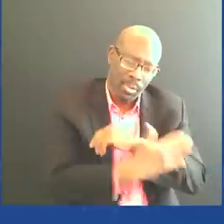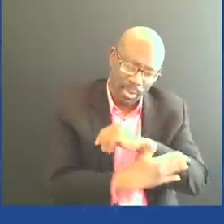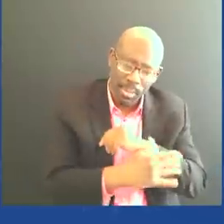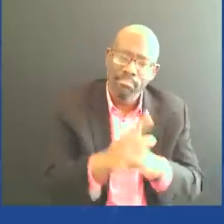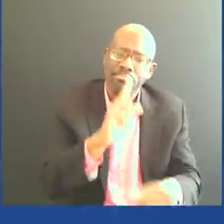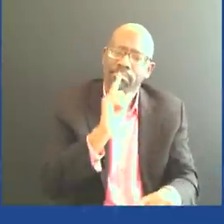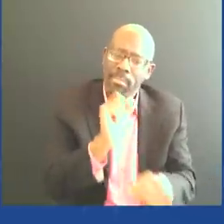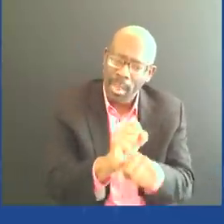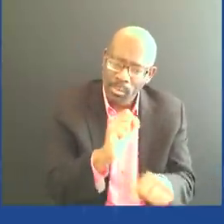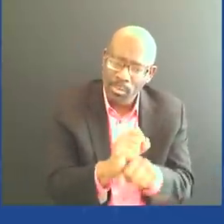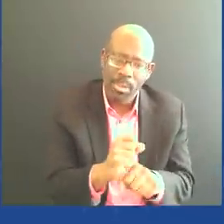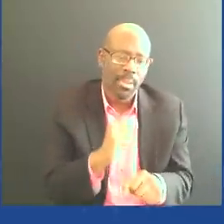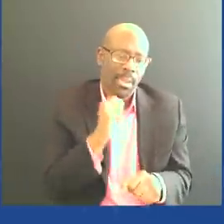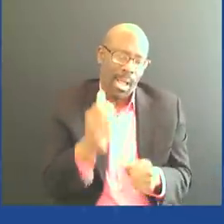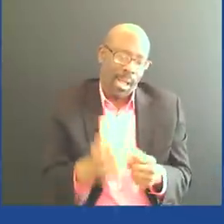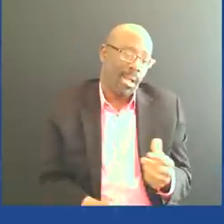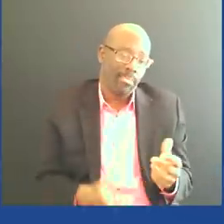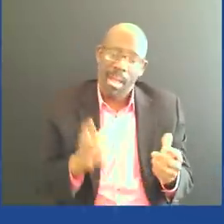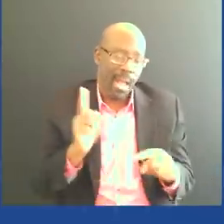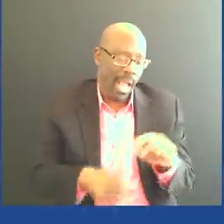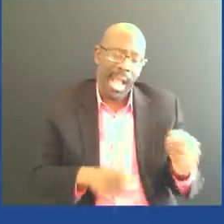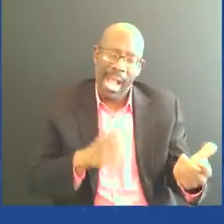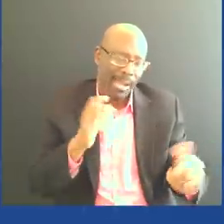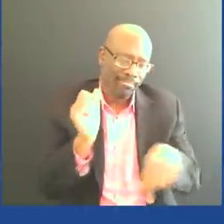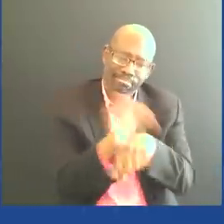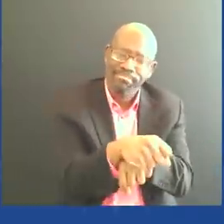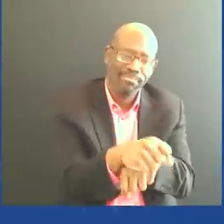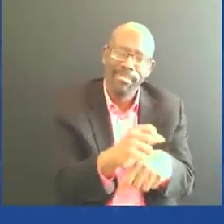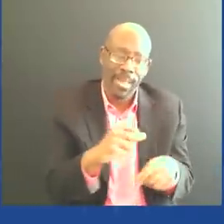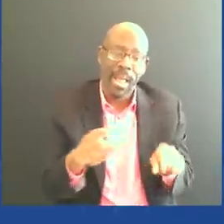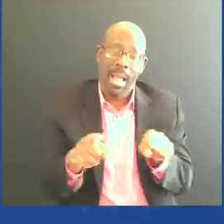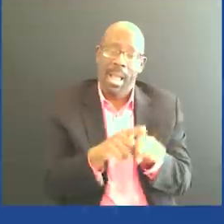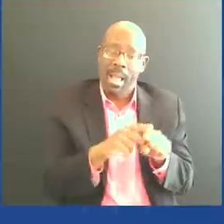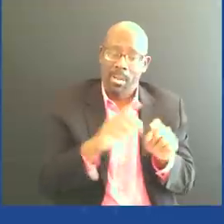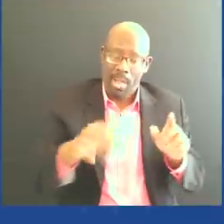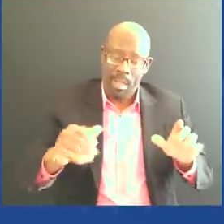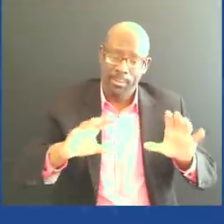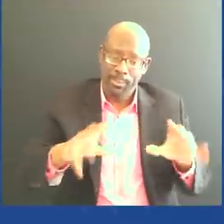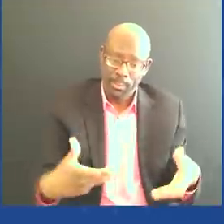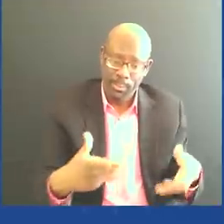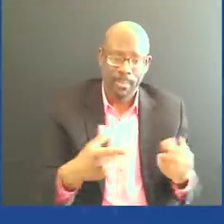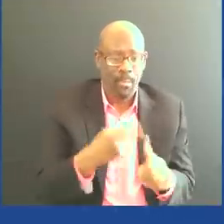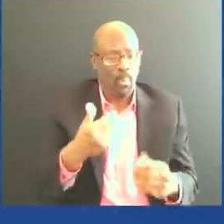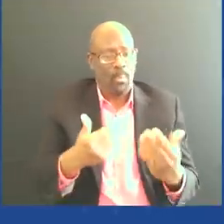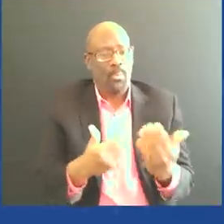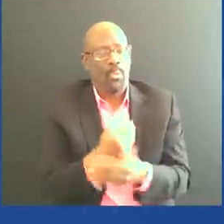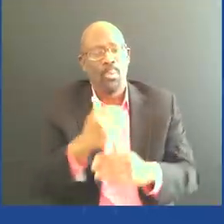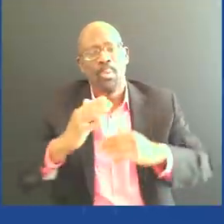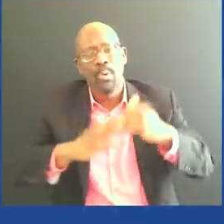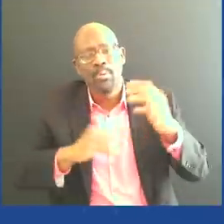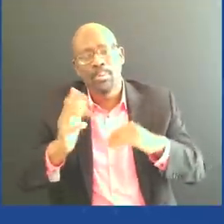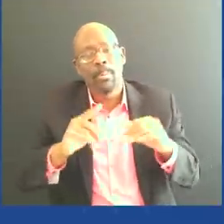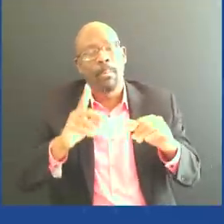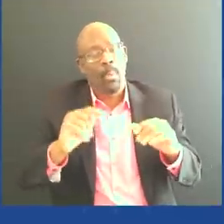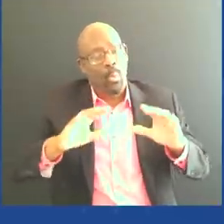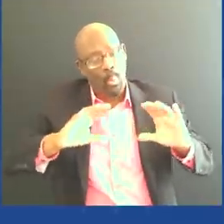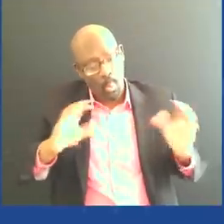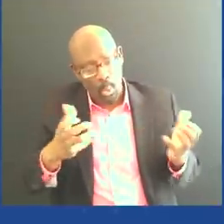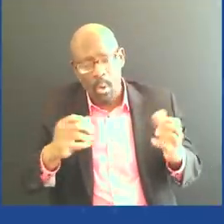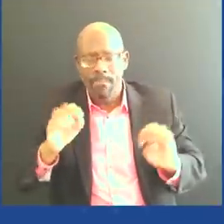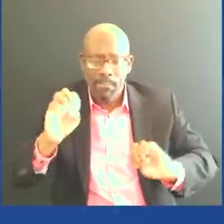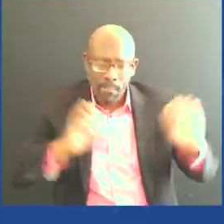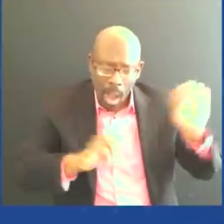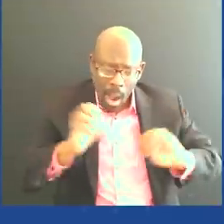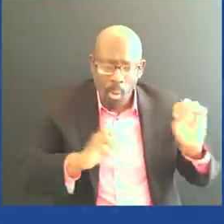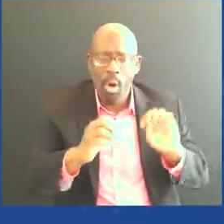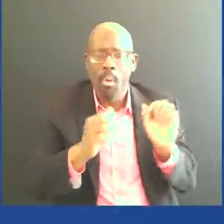They stand before you not as a crew fresh out of new construction, but a crew who has been evaluated in engineering and tactical performance and taken